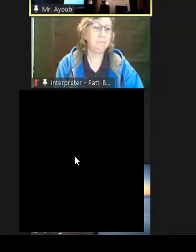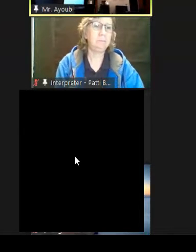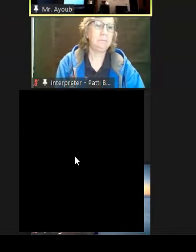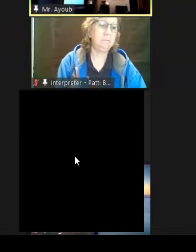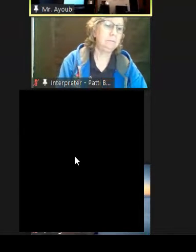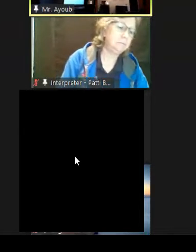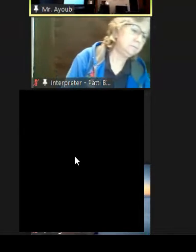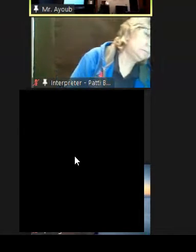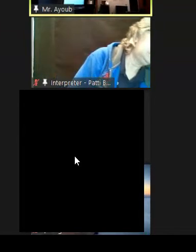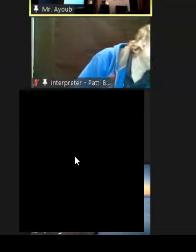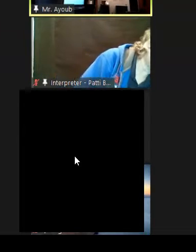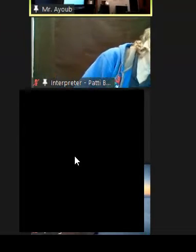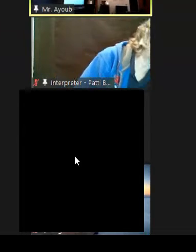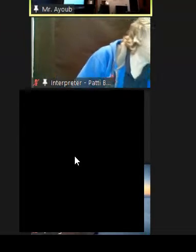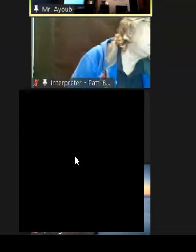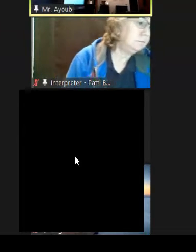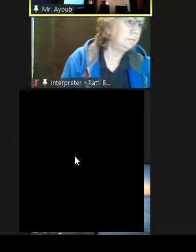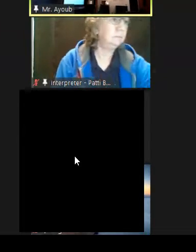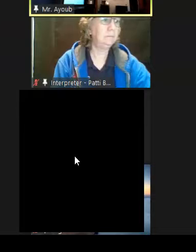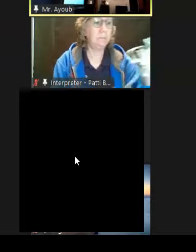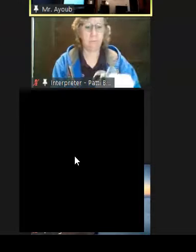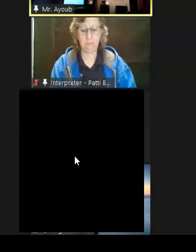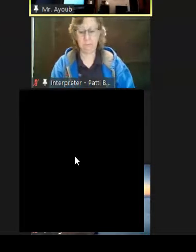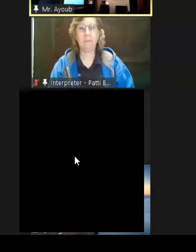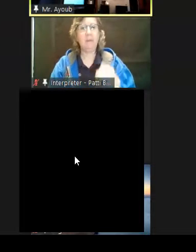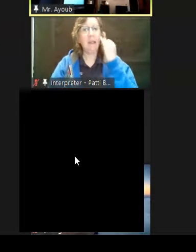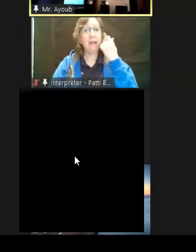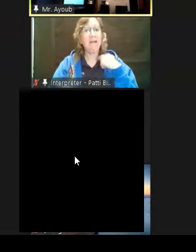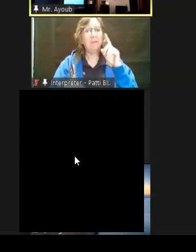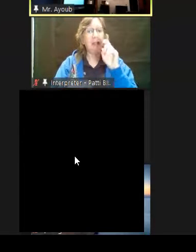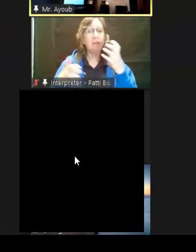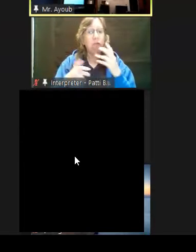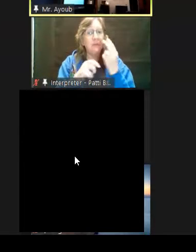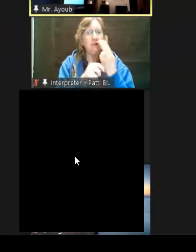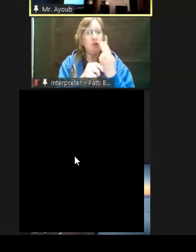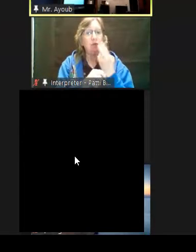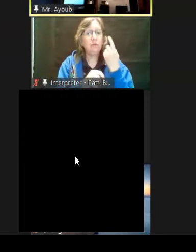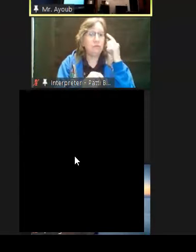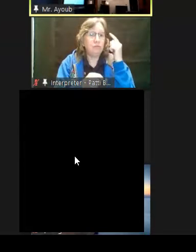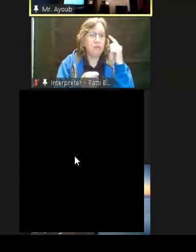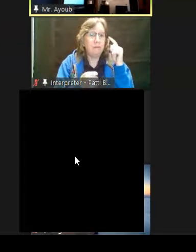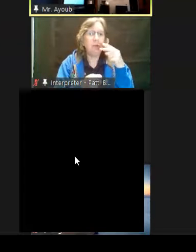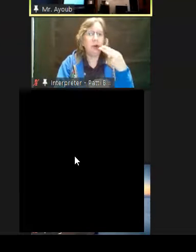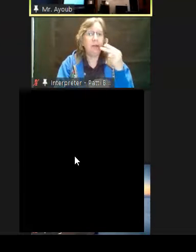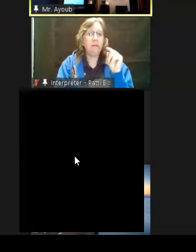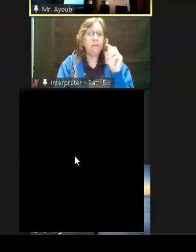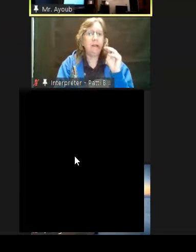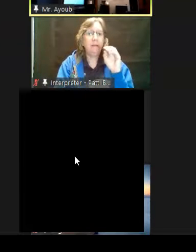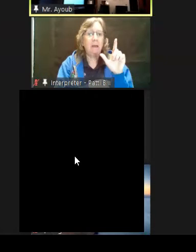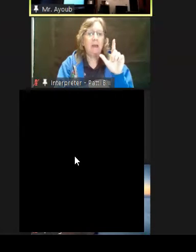HTML. And then if I ask you what is it used for, in your own words, we talked